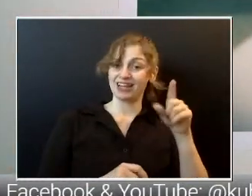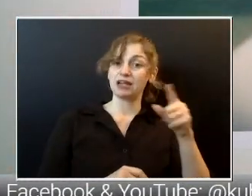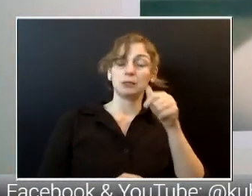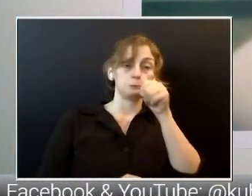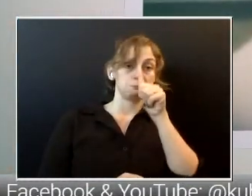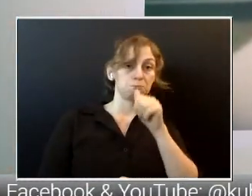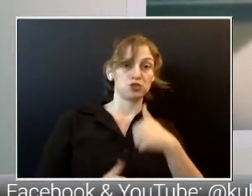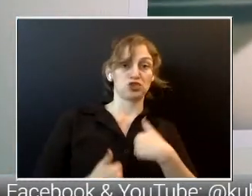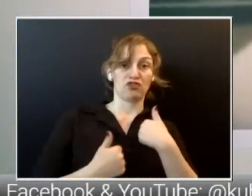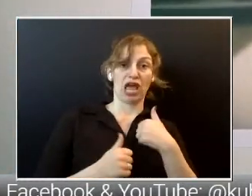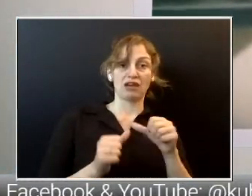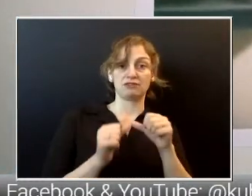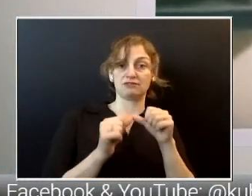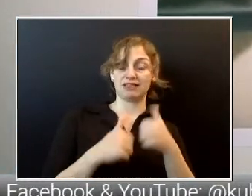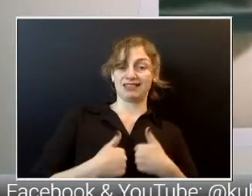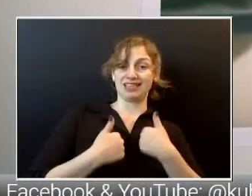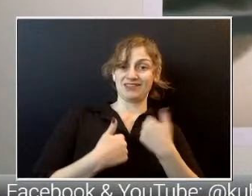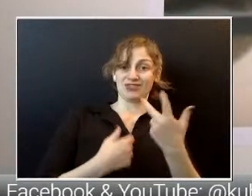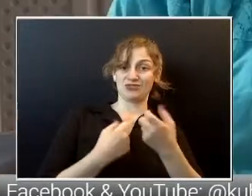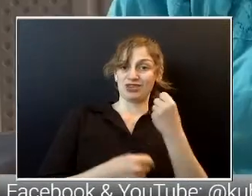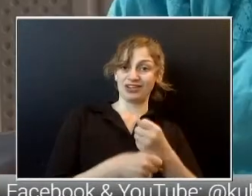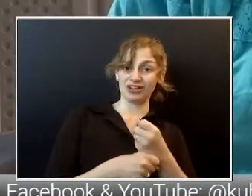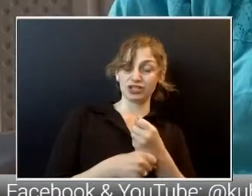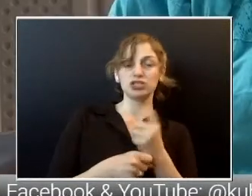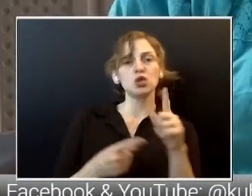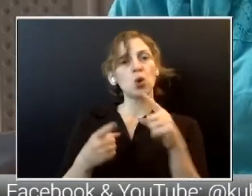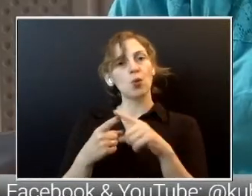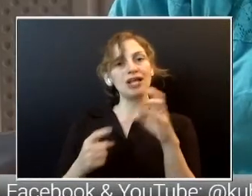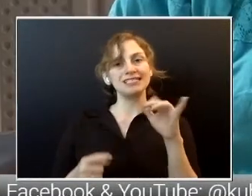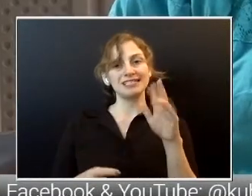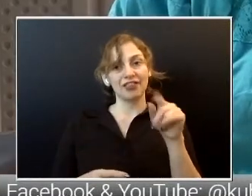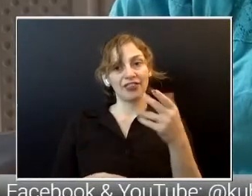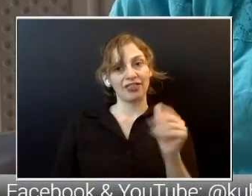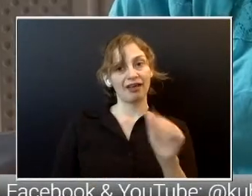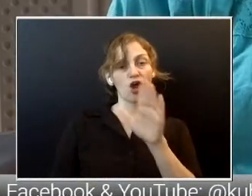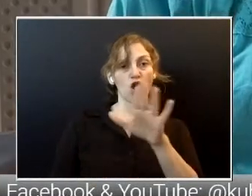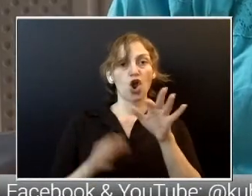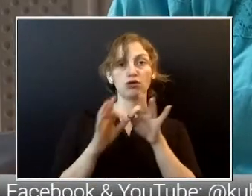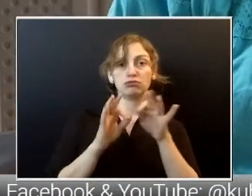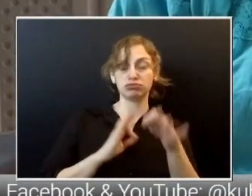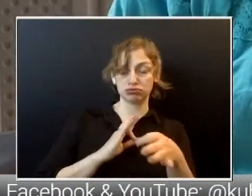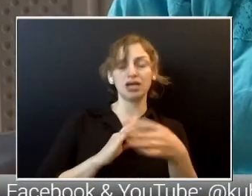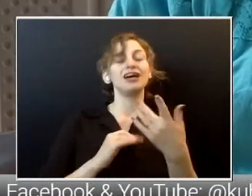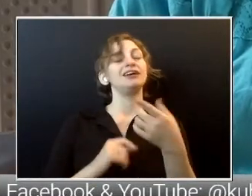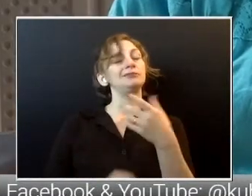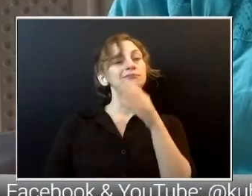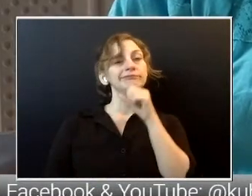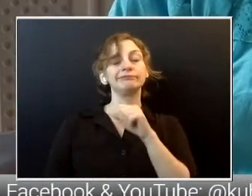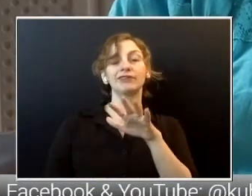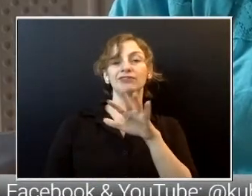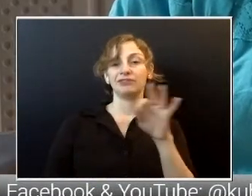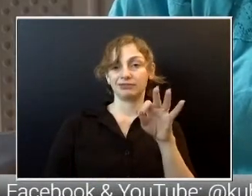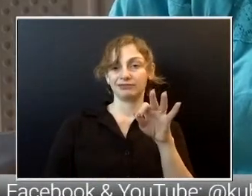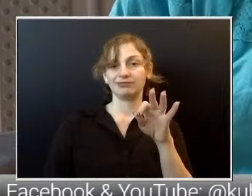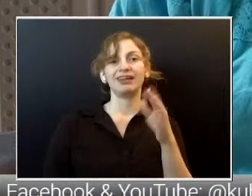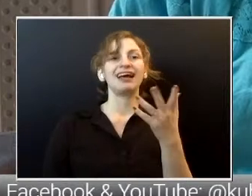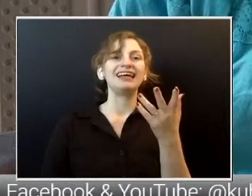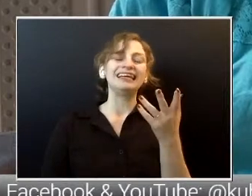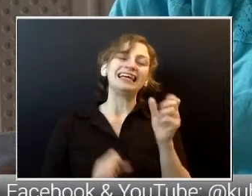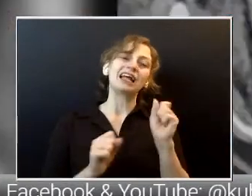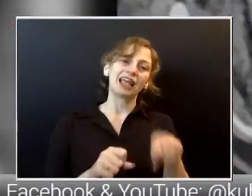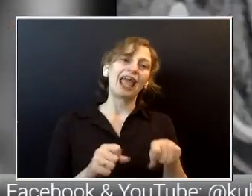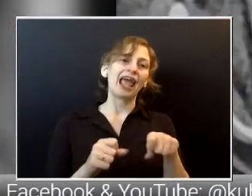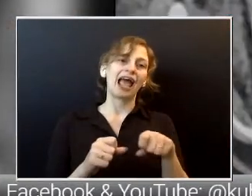59. My understanding is it can run in families. My dad had it, weak aortic tissue. My brother has an aneurysm that